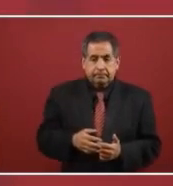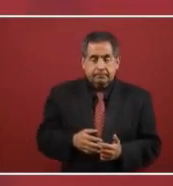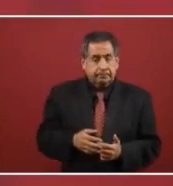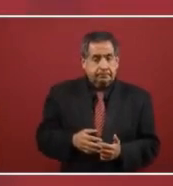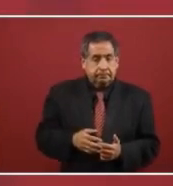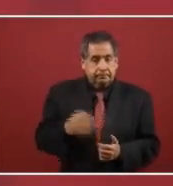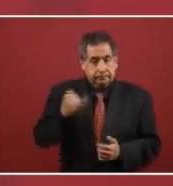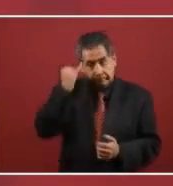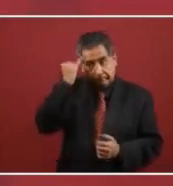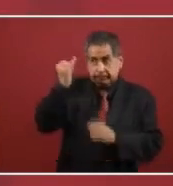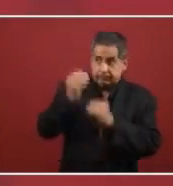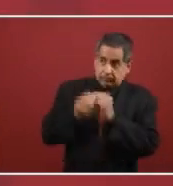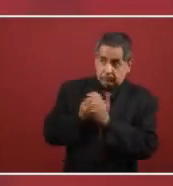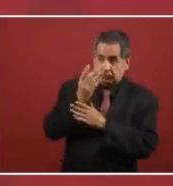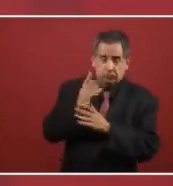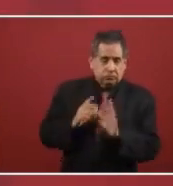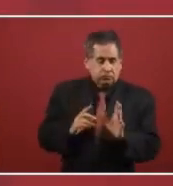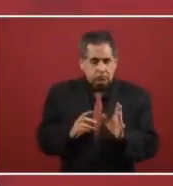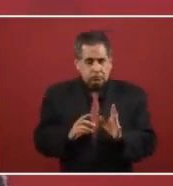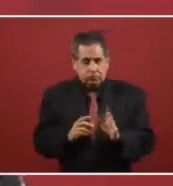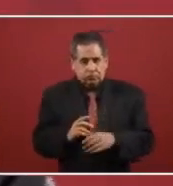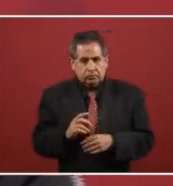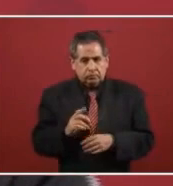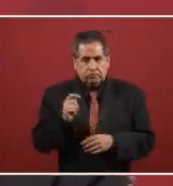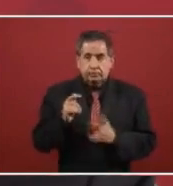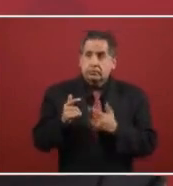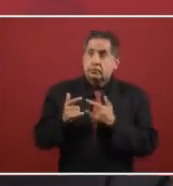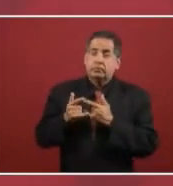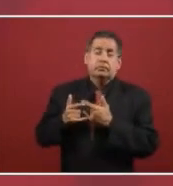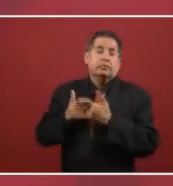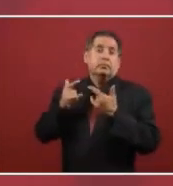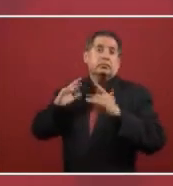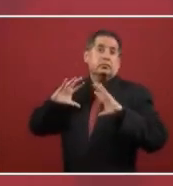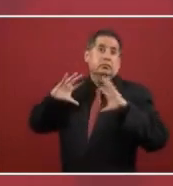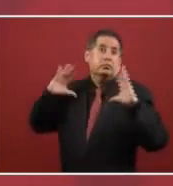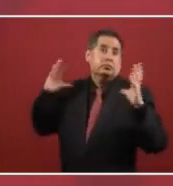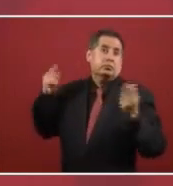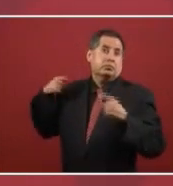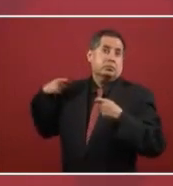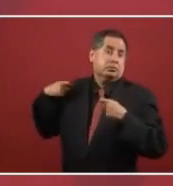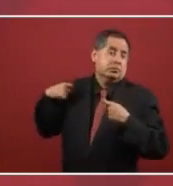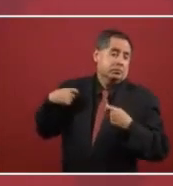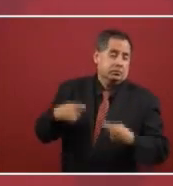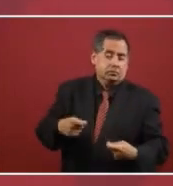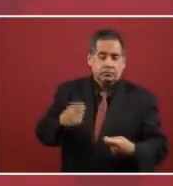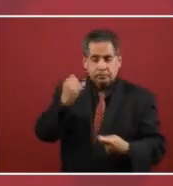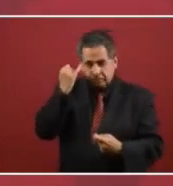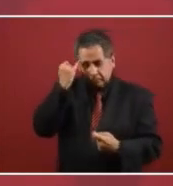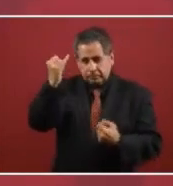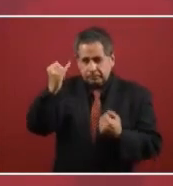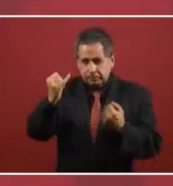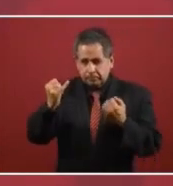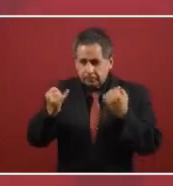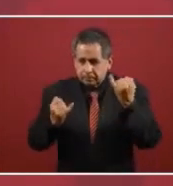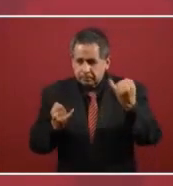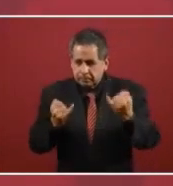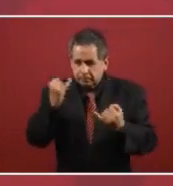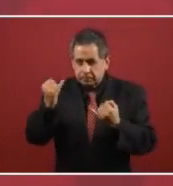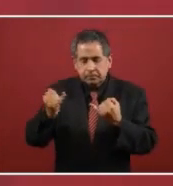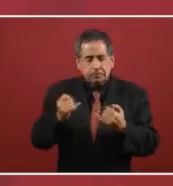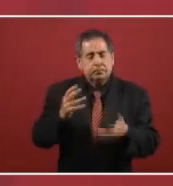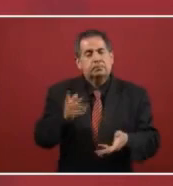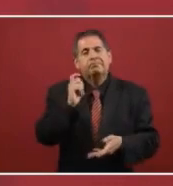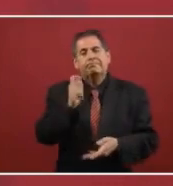are, they're not all new ideas in the study of history of